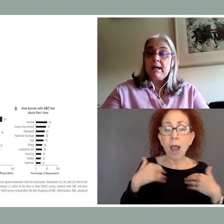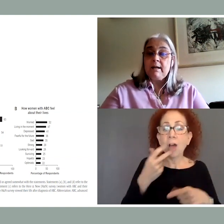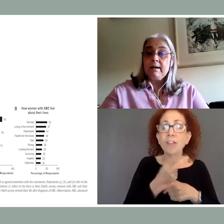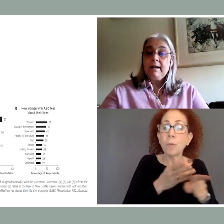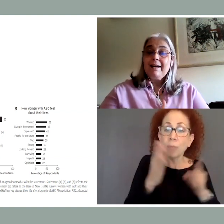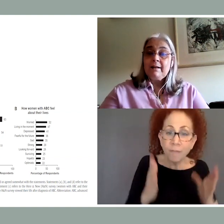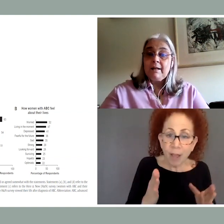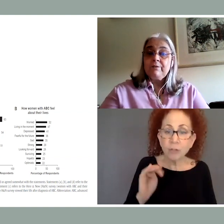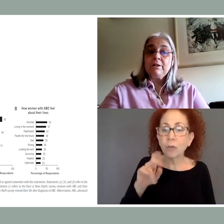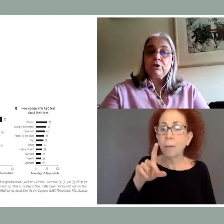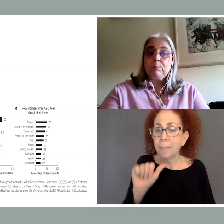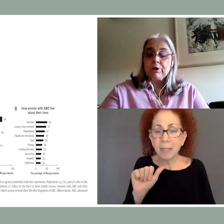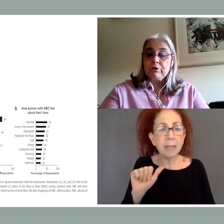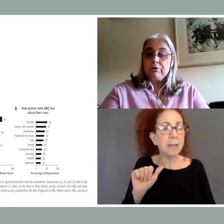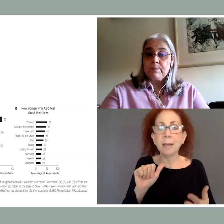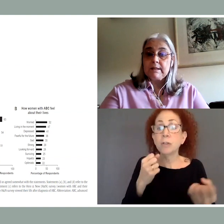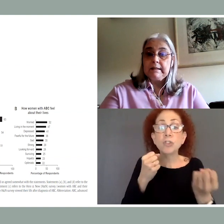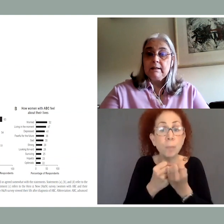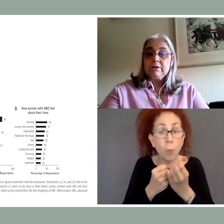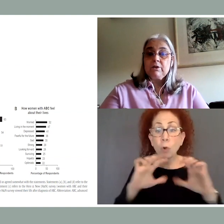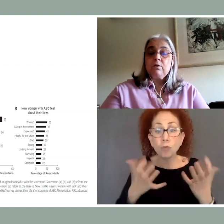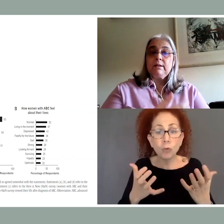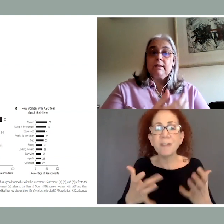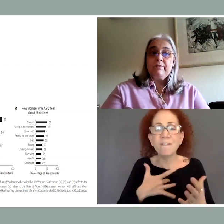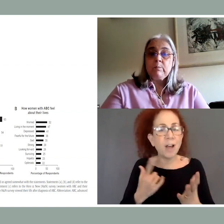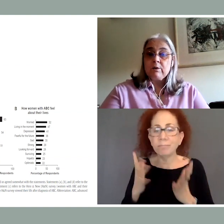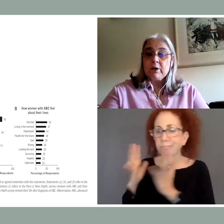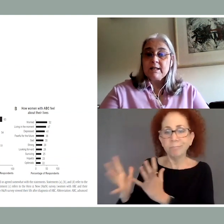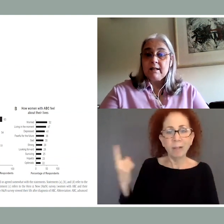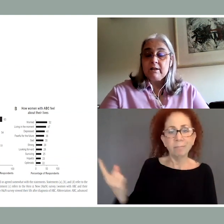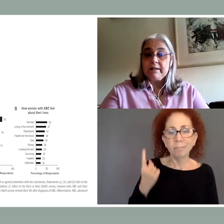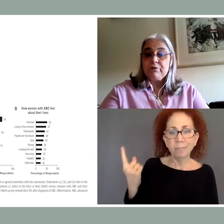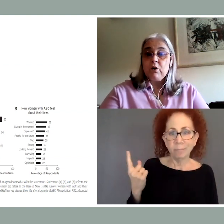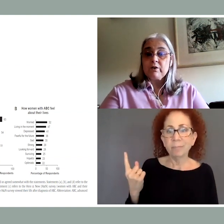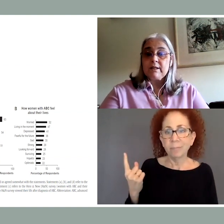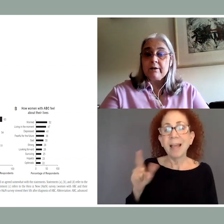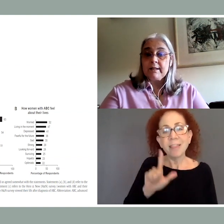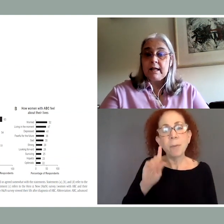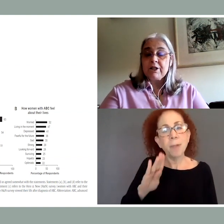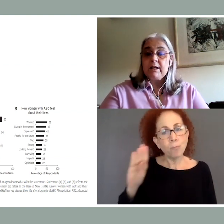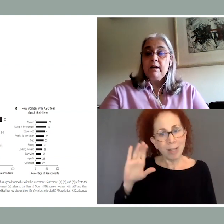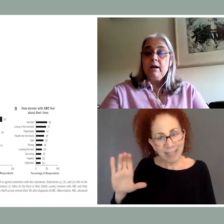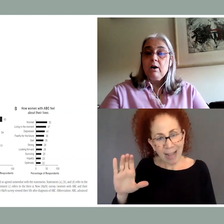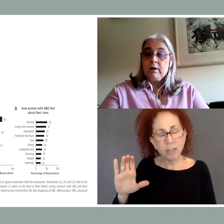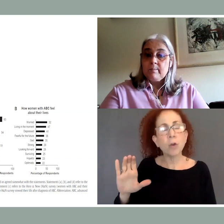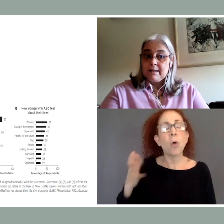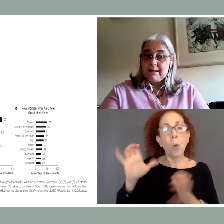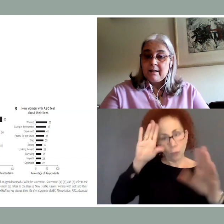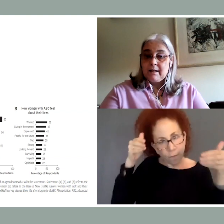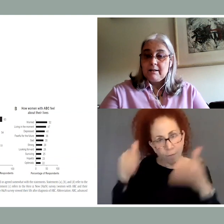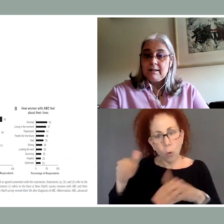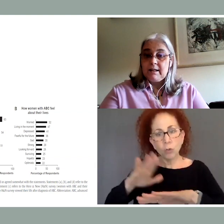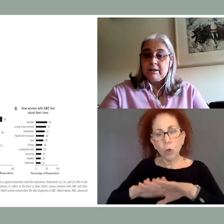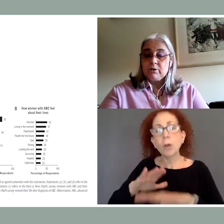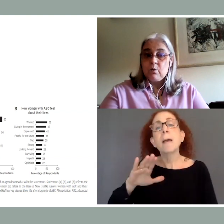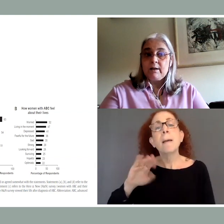the media, and even the support groups. So Living Beyond Breast Cancer has focused their attention on